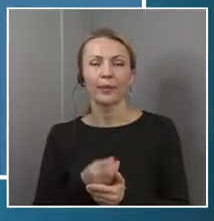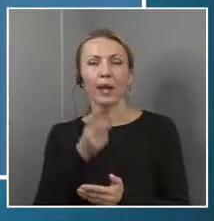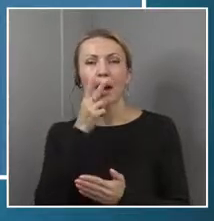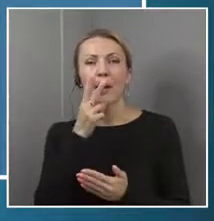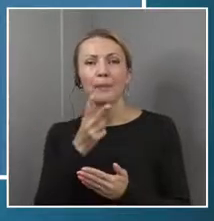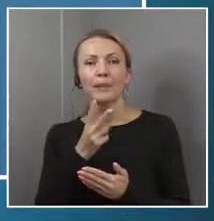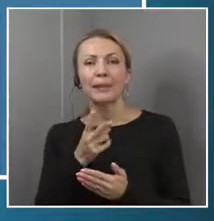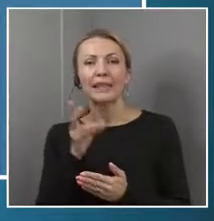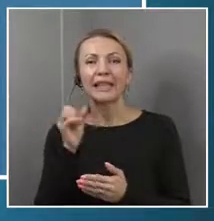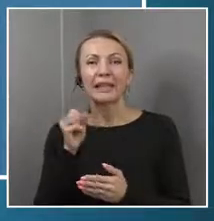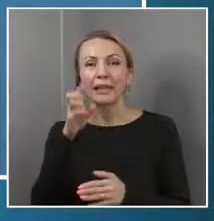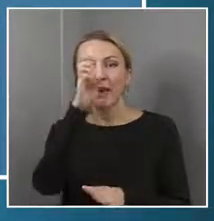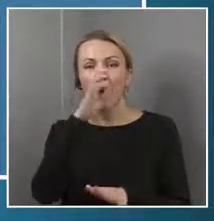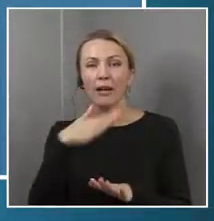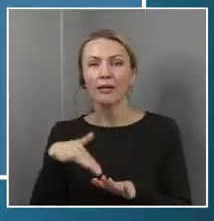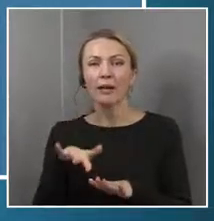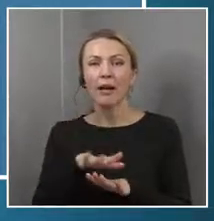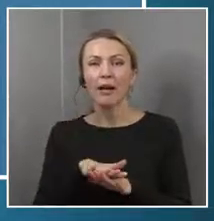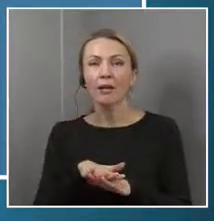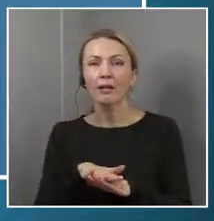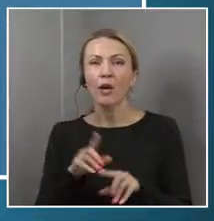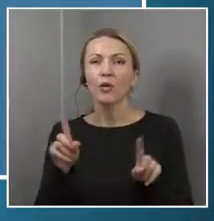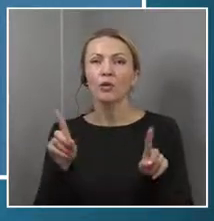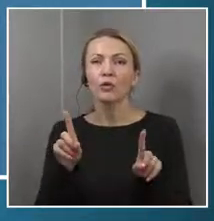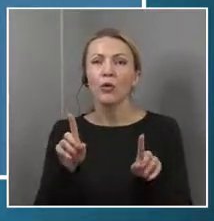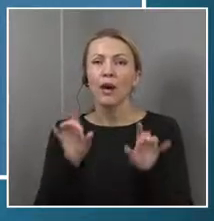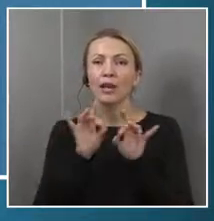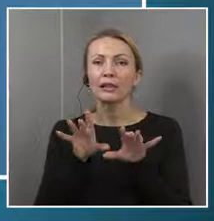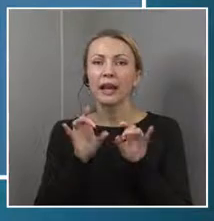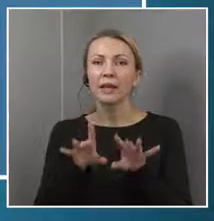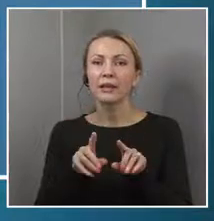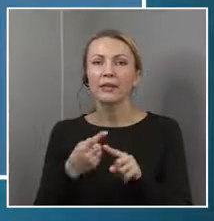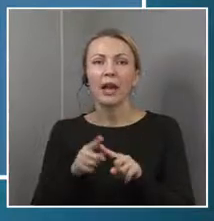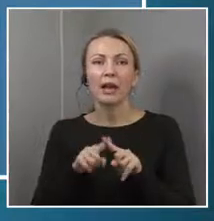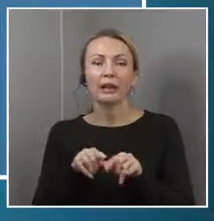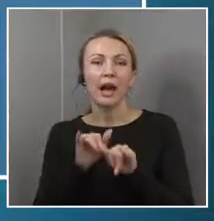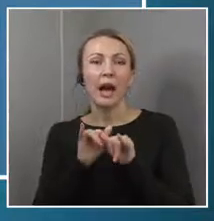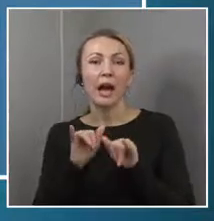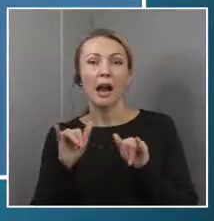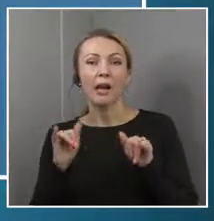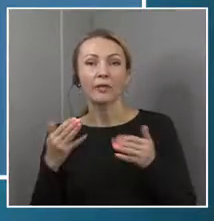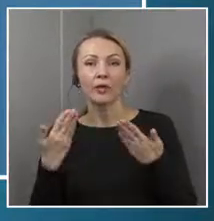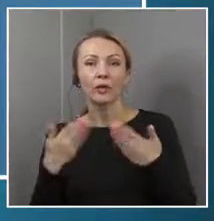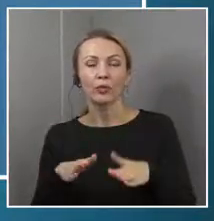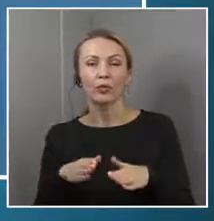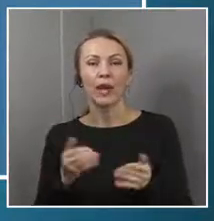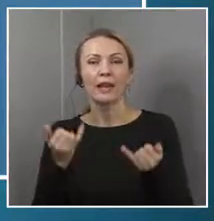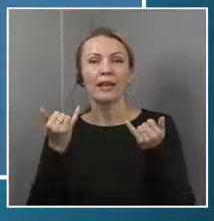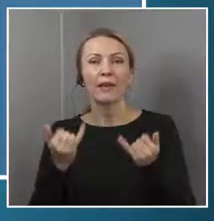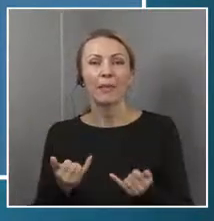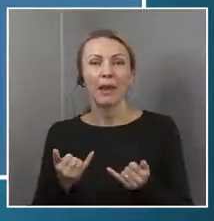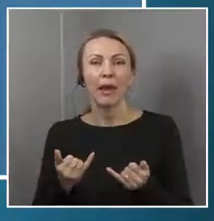And as long as the situation is this way, no art market will be here.